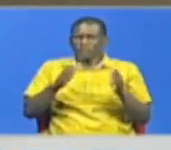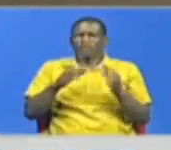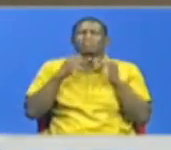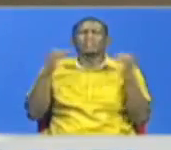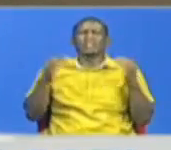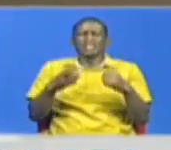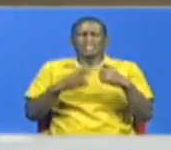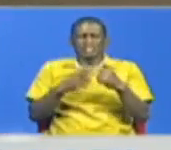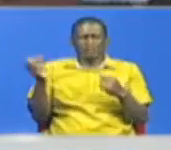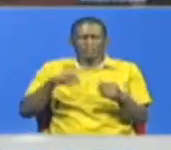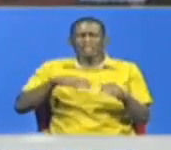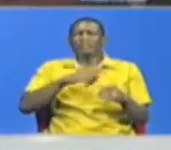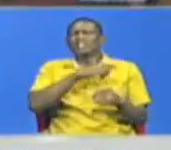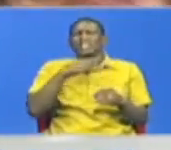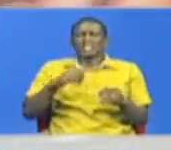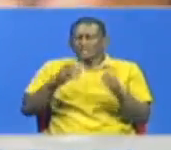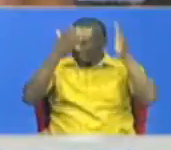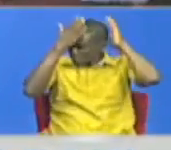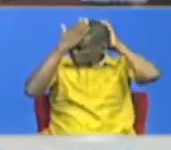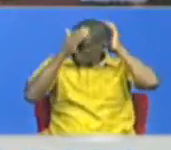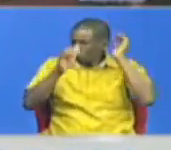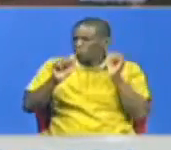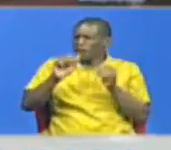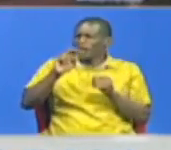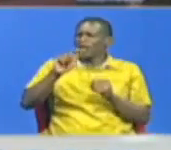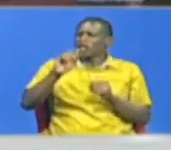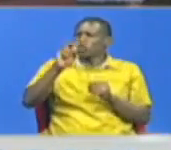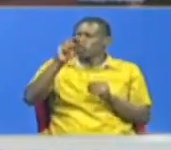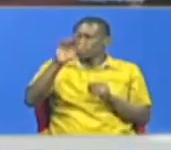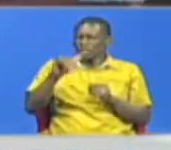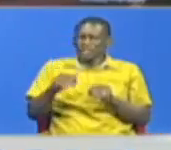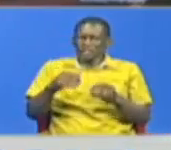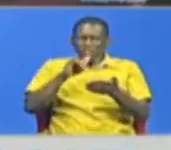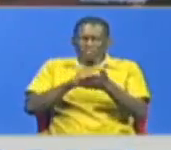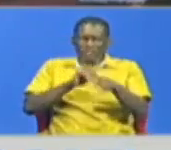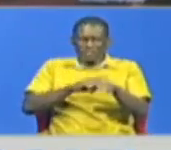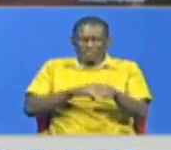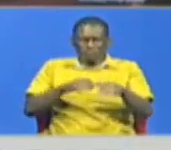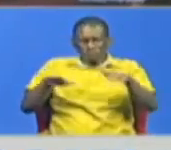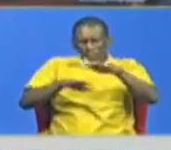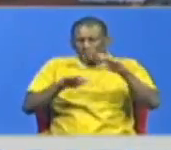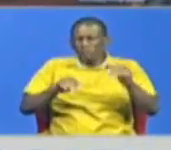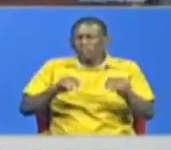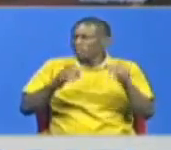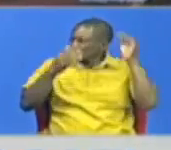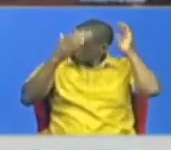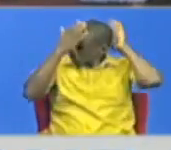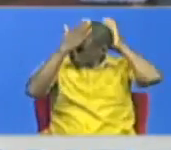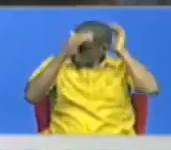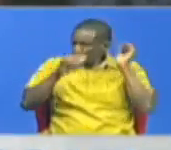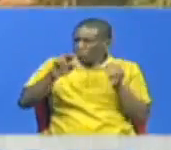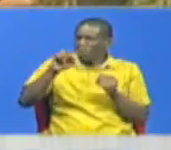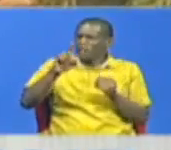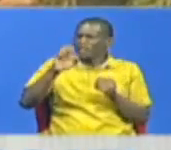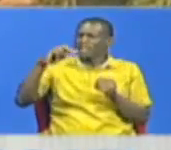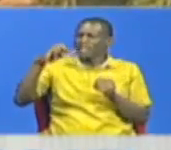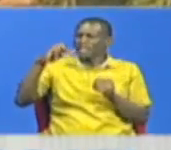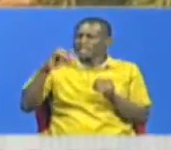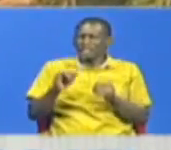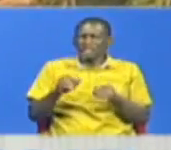the assassination, Bishop Anthony Mkobo, who was then deputizing as Bishop Ndingi Mwananzeki at the Holy